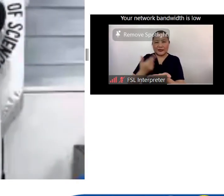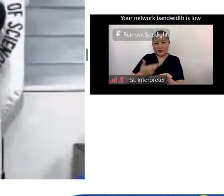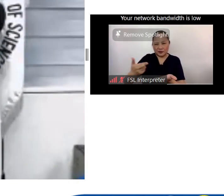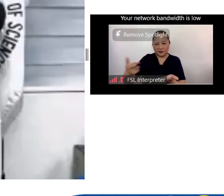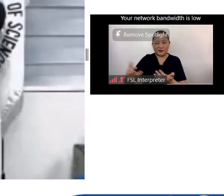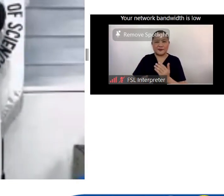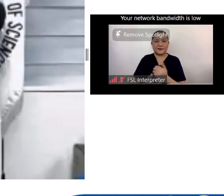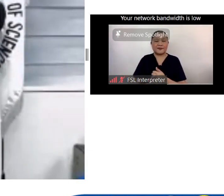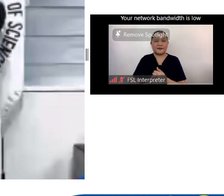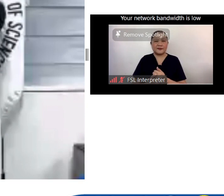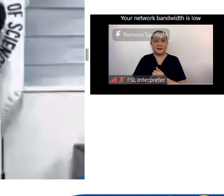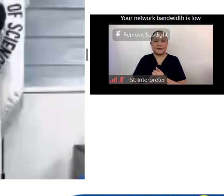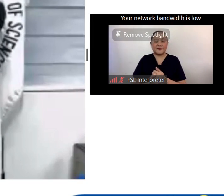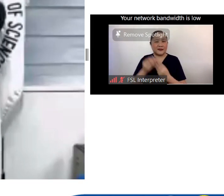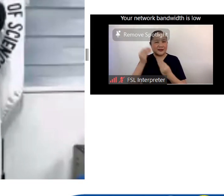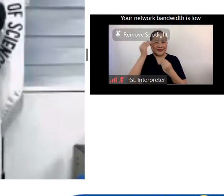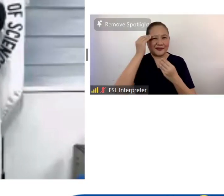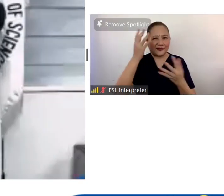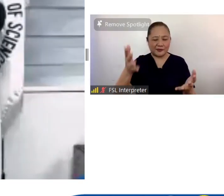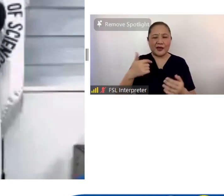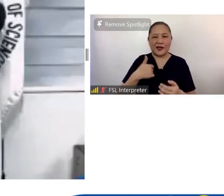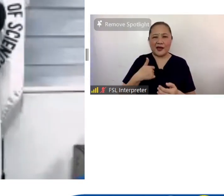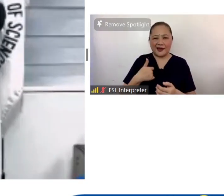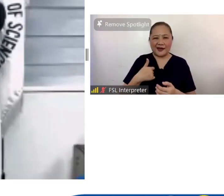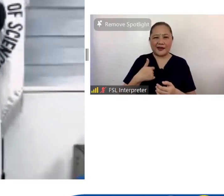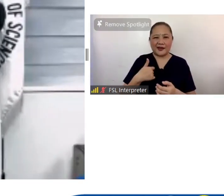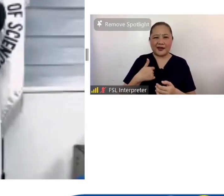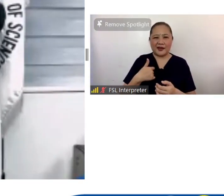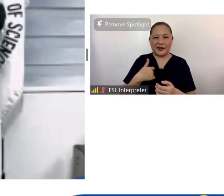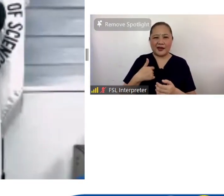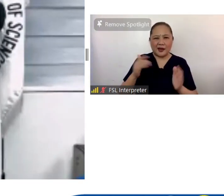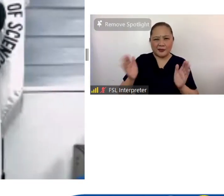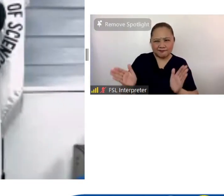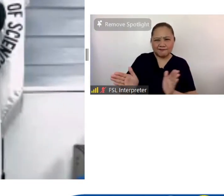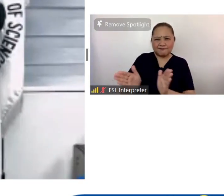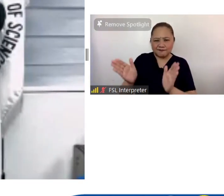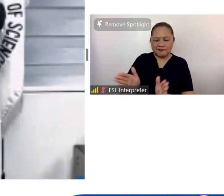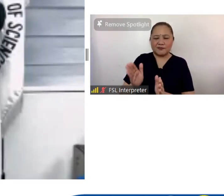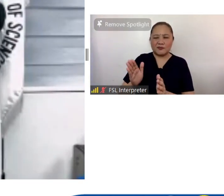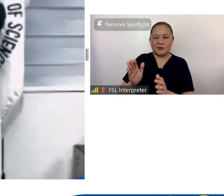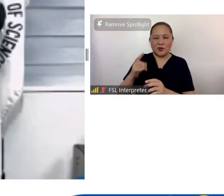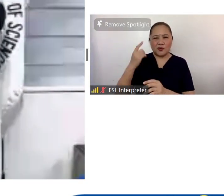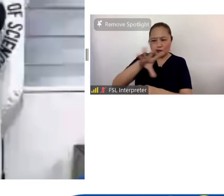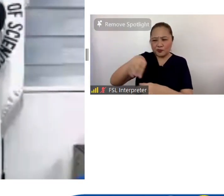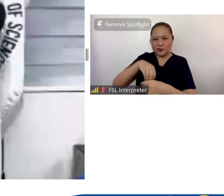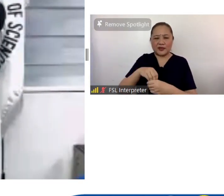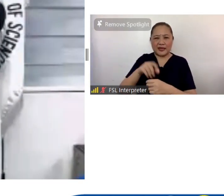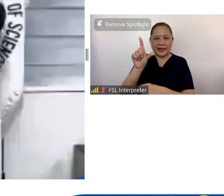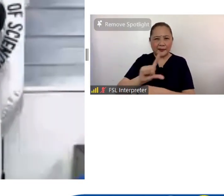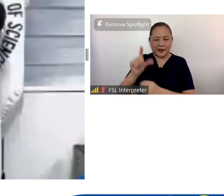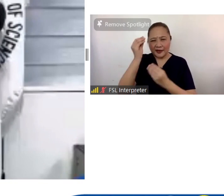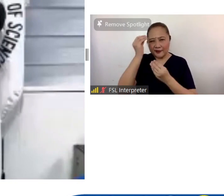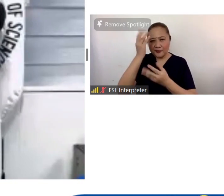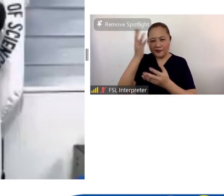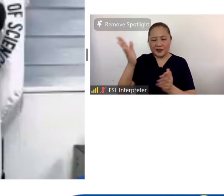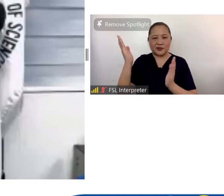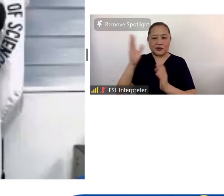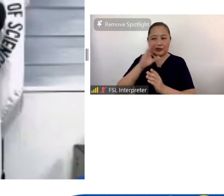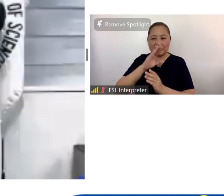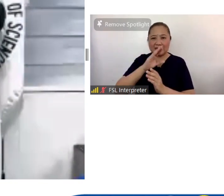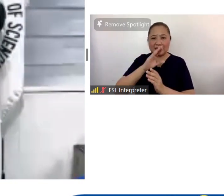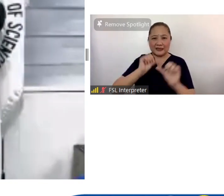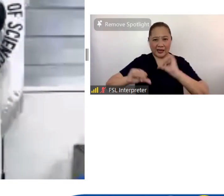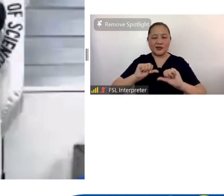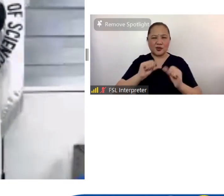your information, I personally pushed the inclusion of library and information science as a course